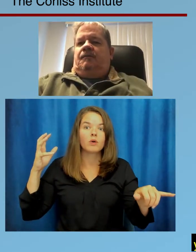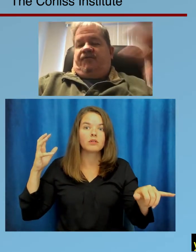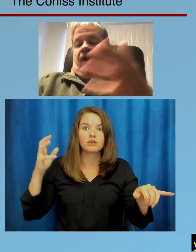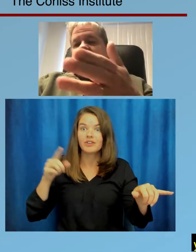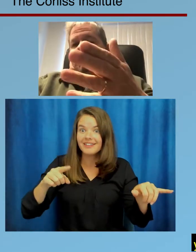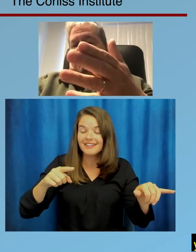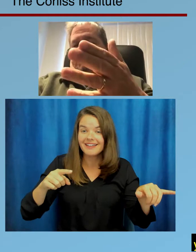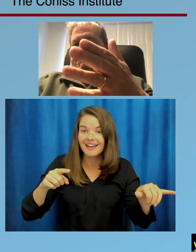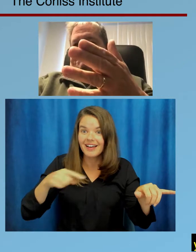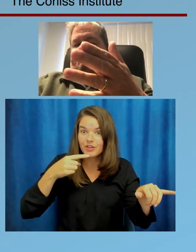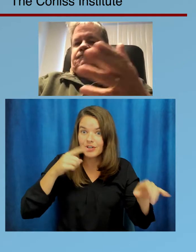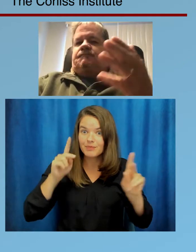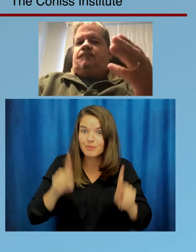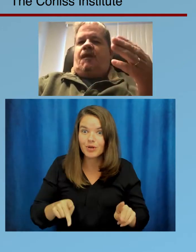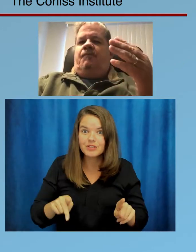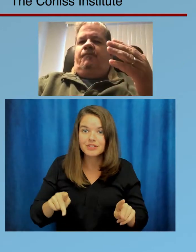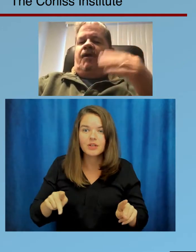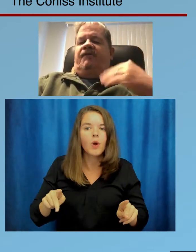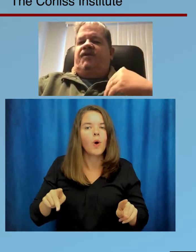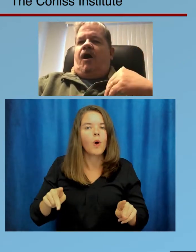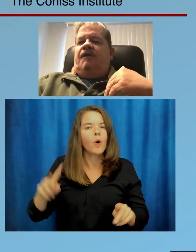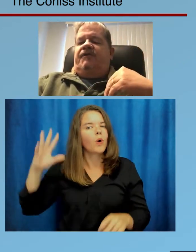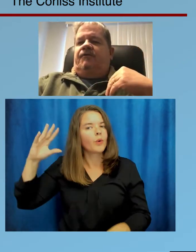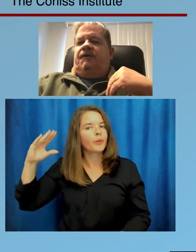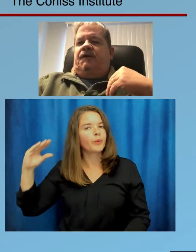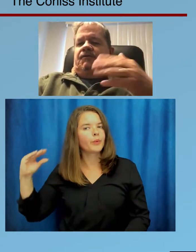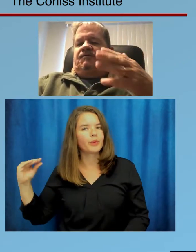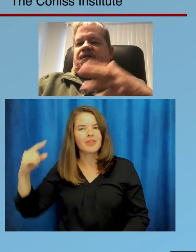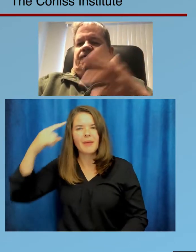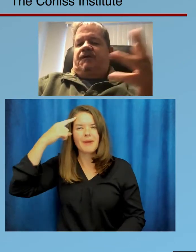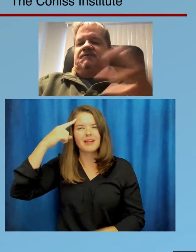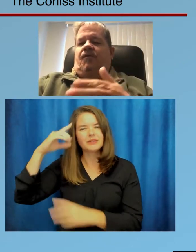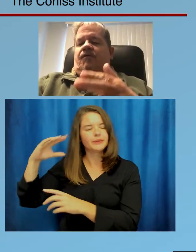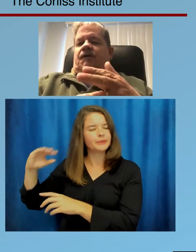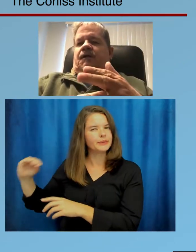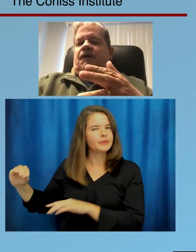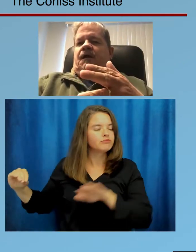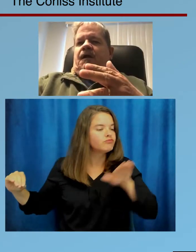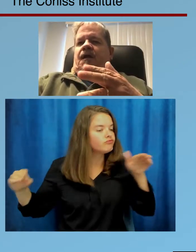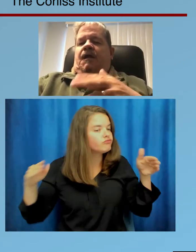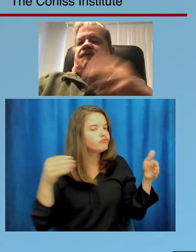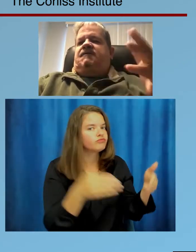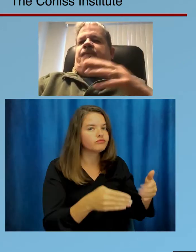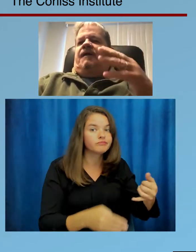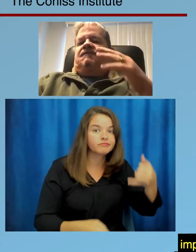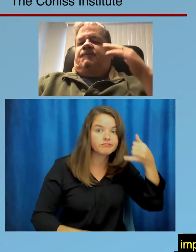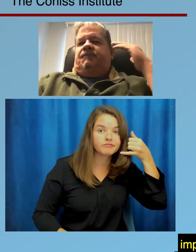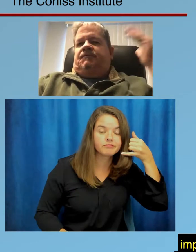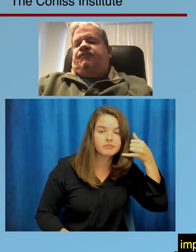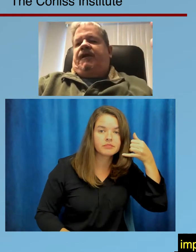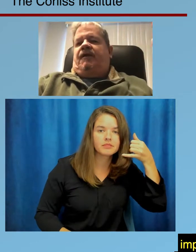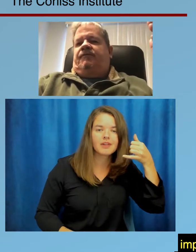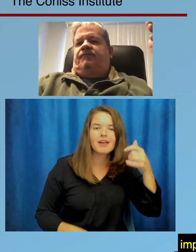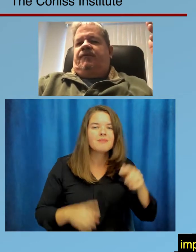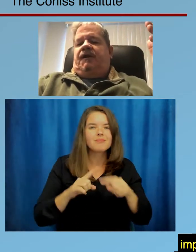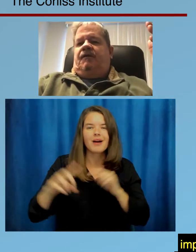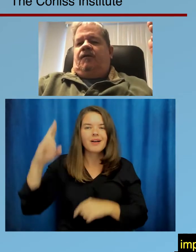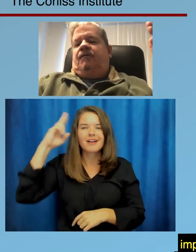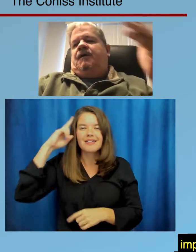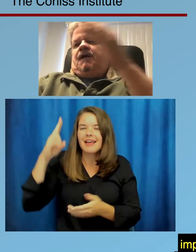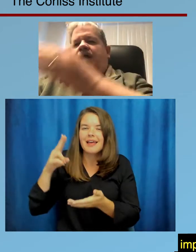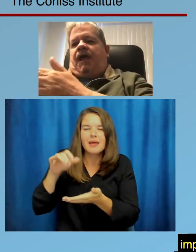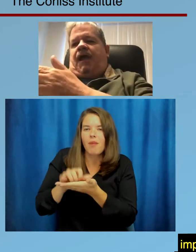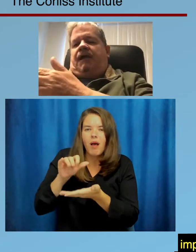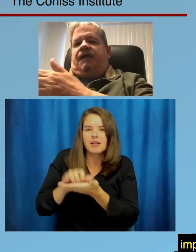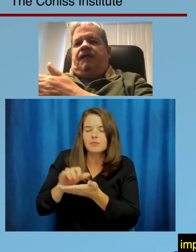radio, providing you're hearing. But if you're hard of hearing and use hearing aids or cochlea, it's impossible to drain out the